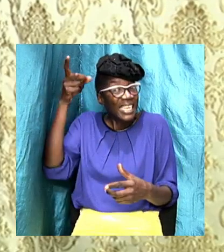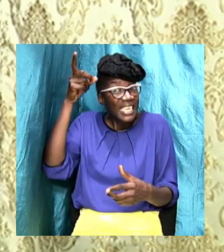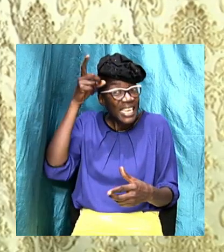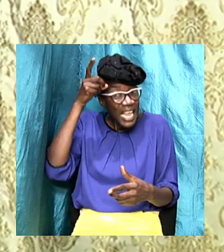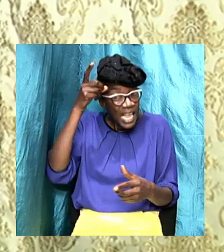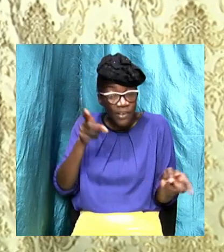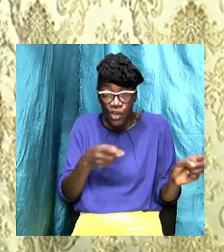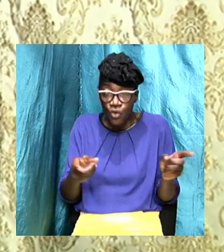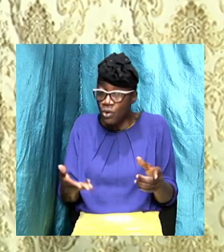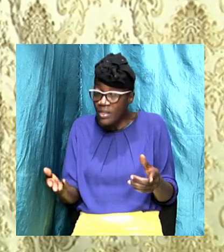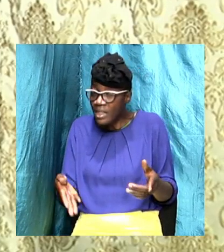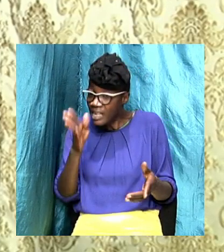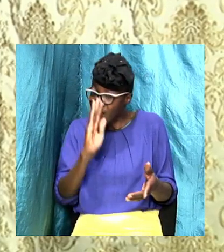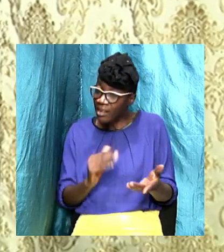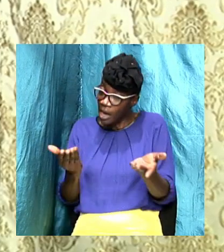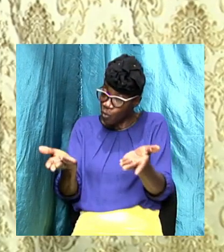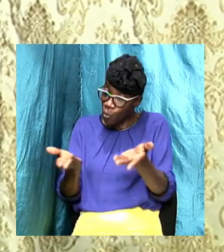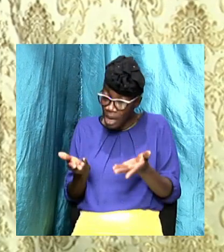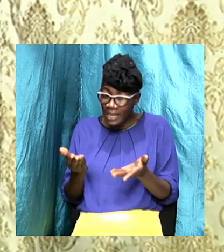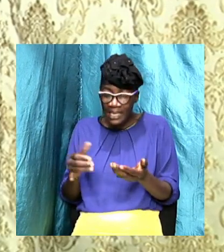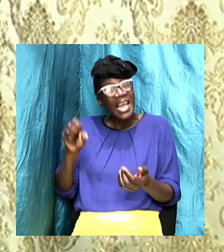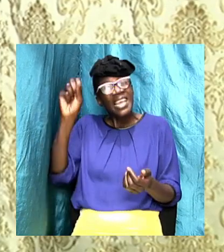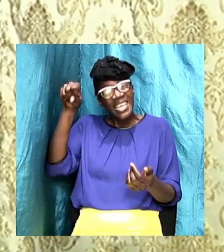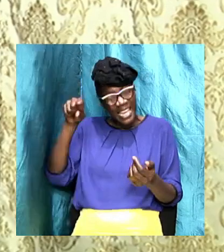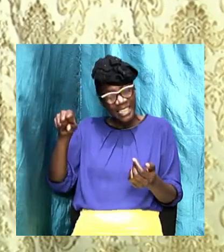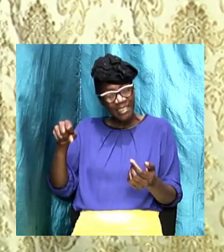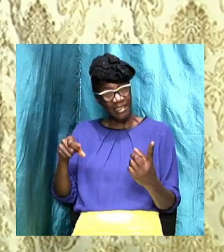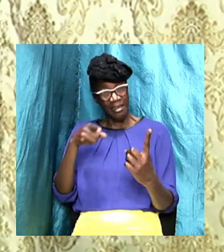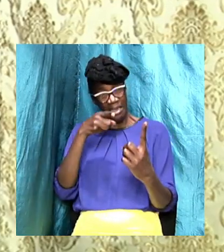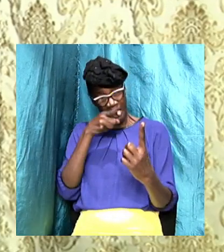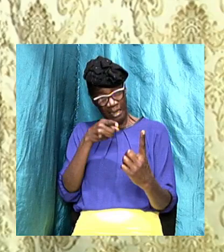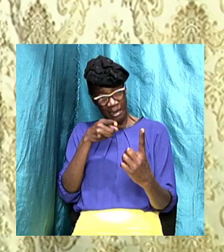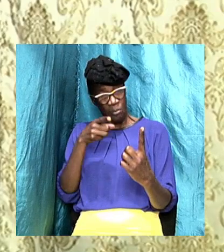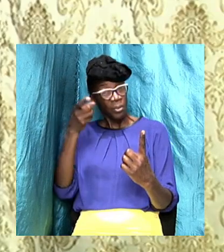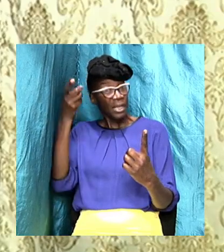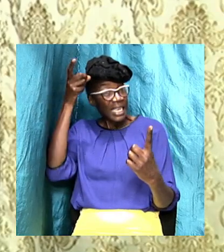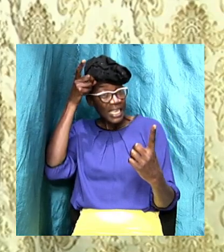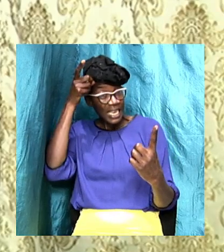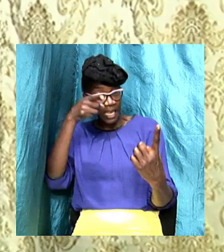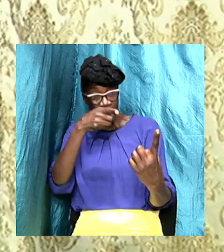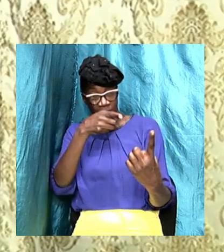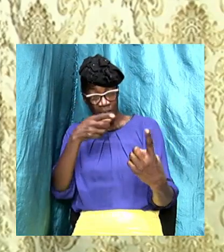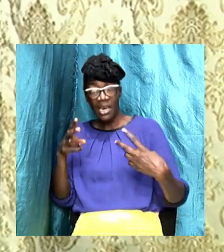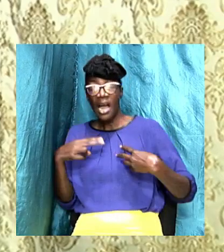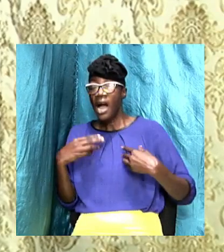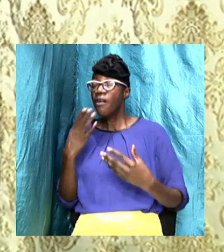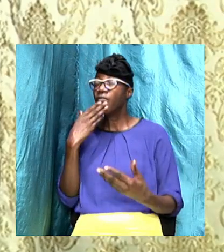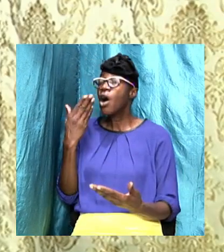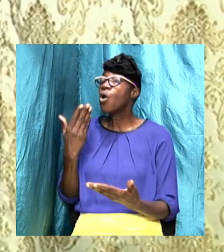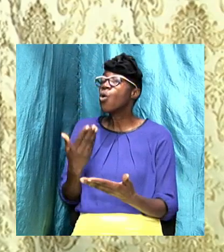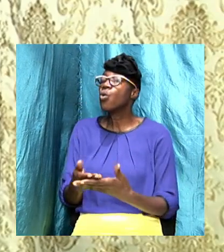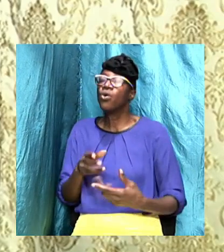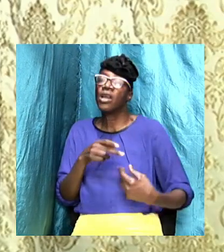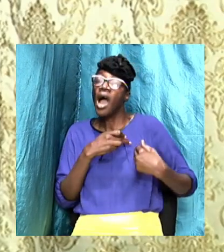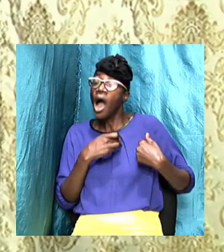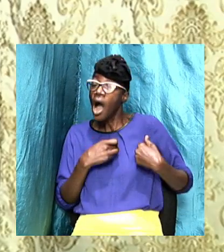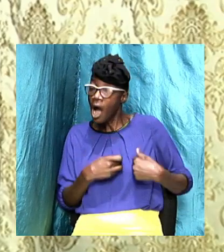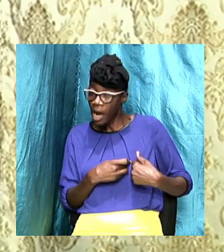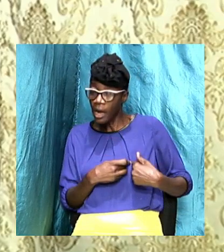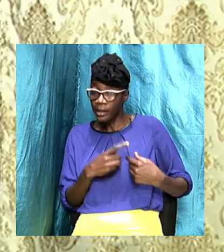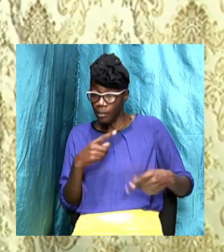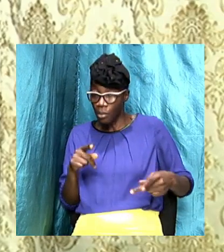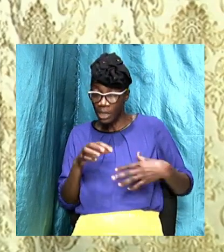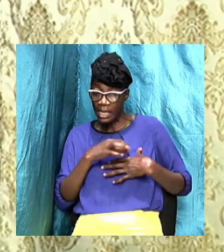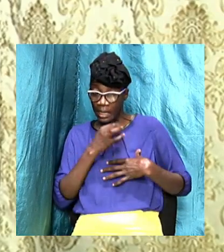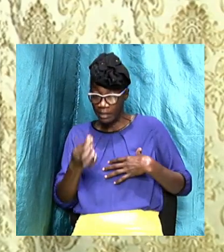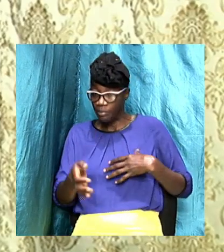wanted him to do. Yes, he had a good heart, and yes, he was tending to the sheep, but it was the Spirit of God that made a